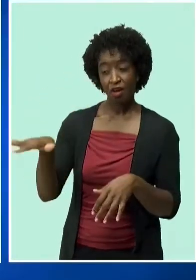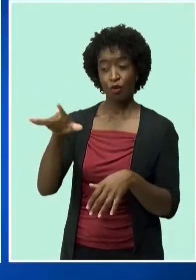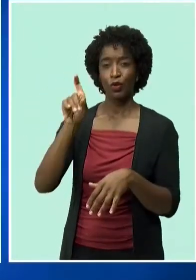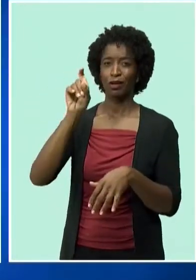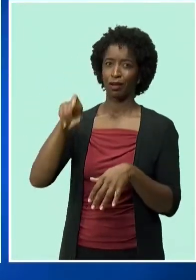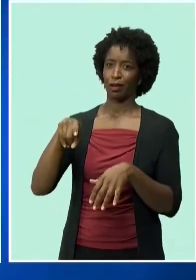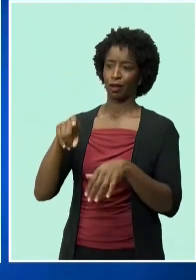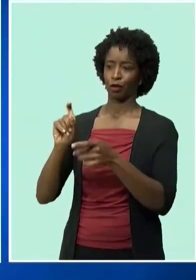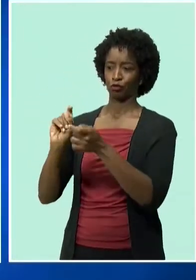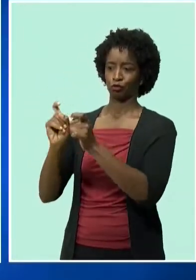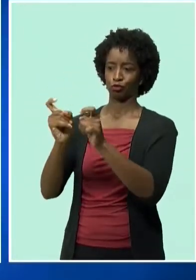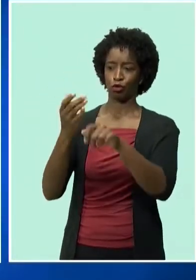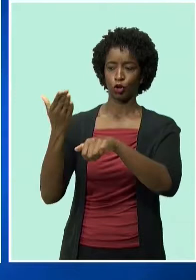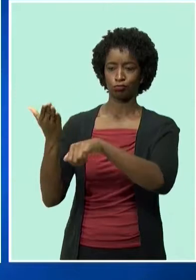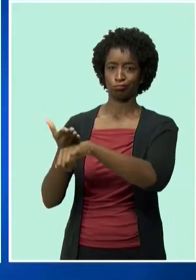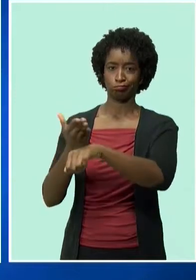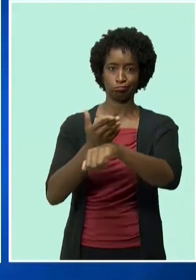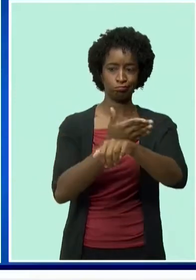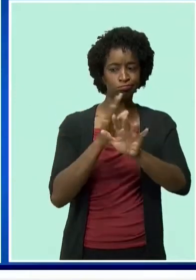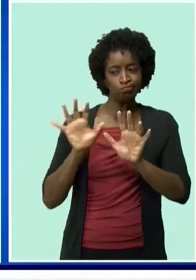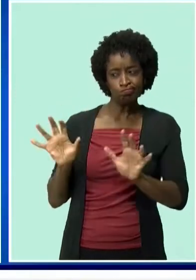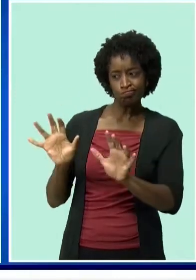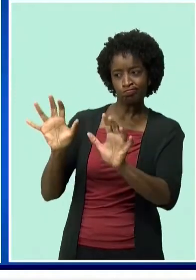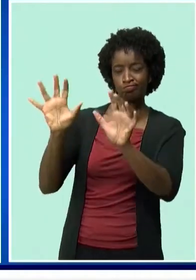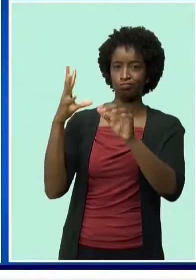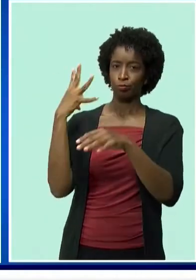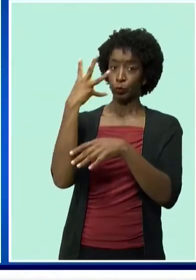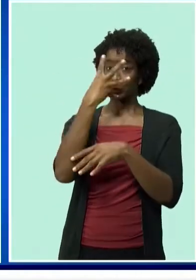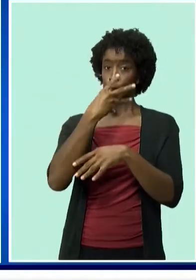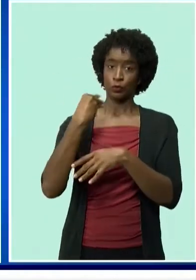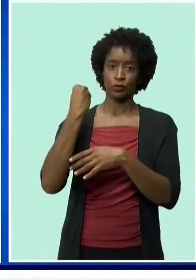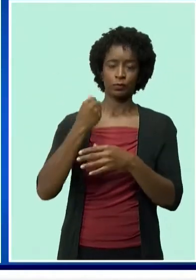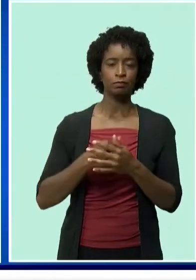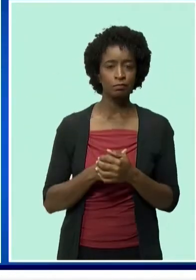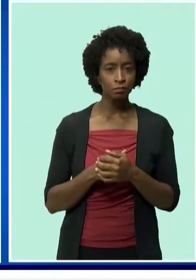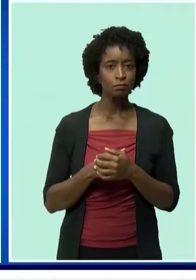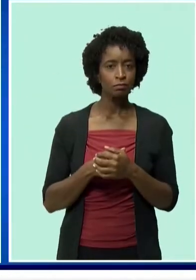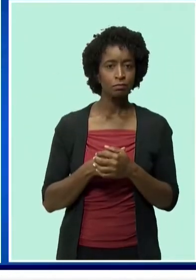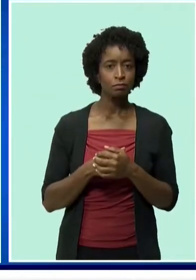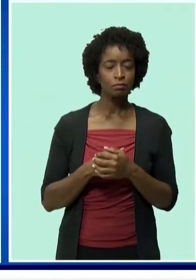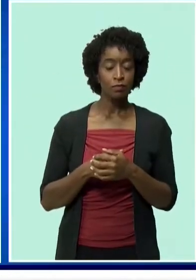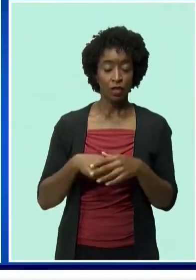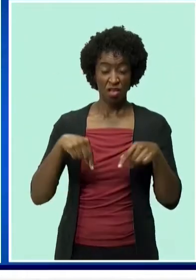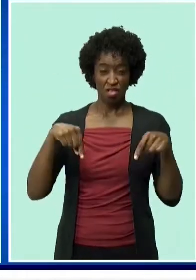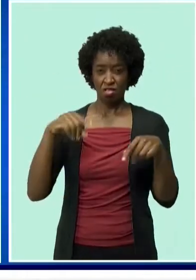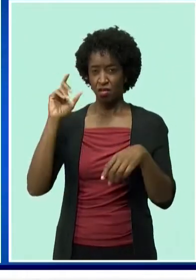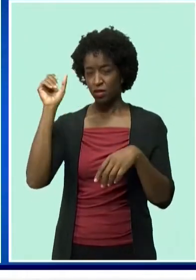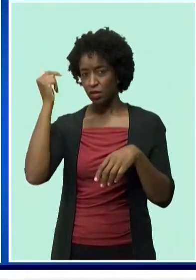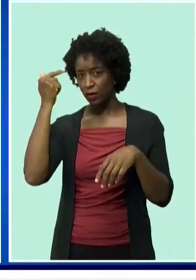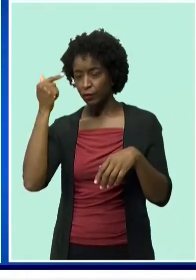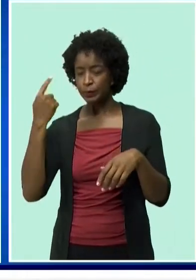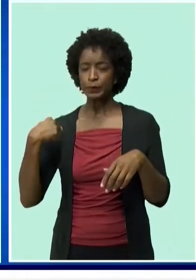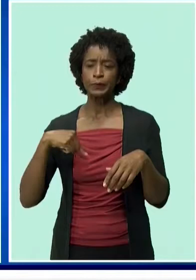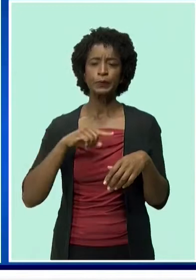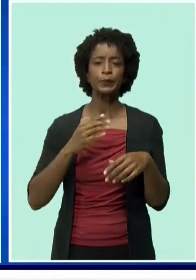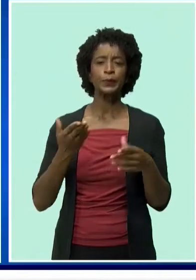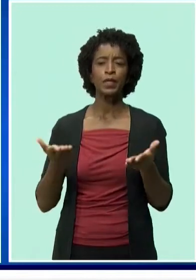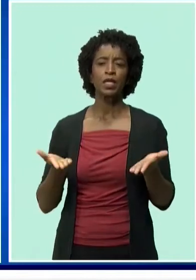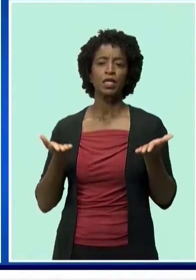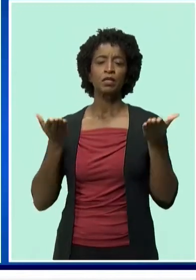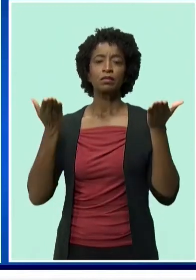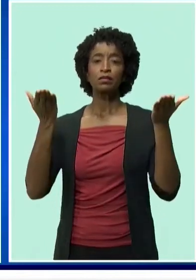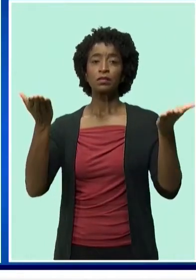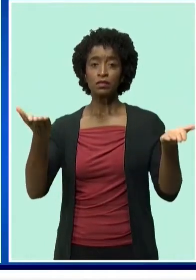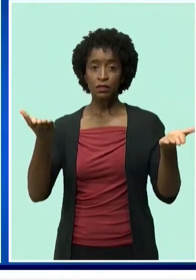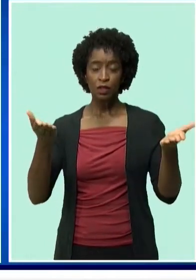All this government has done is that we have put out an advertisement for both here, and we did it